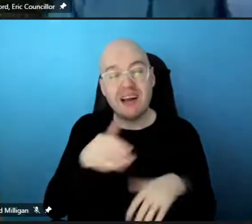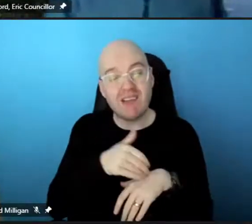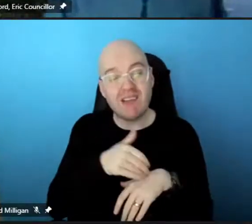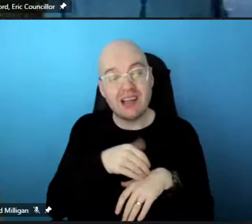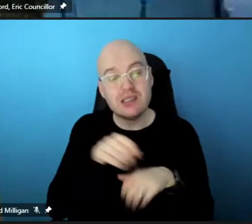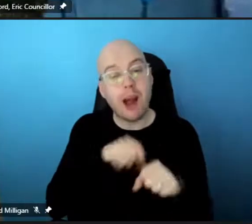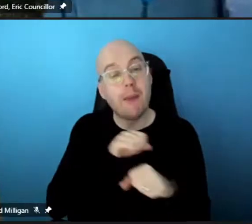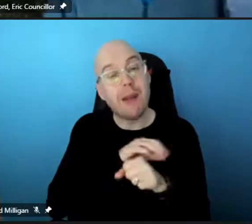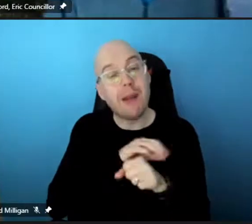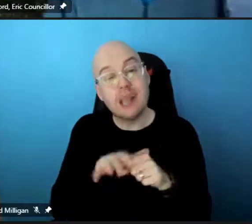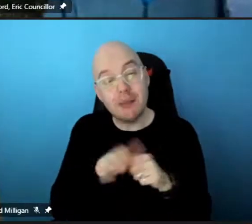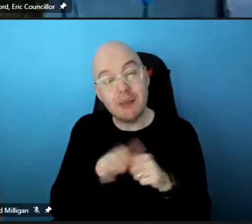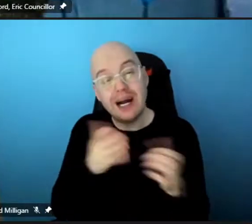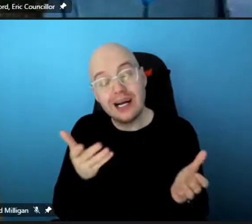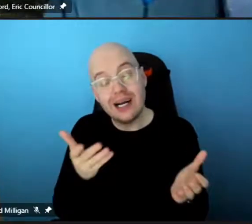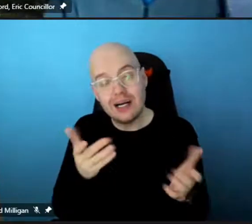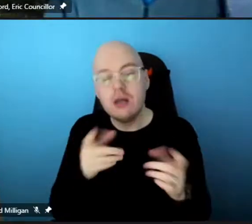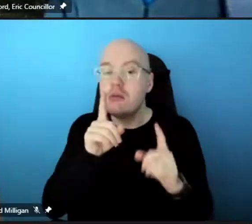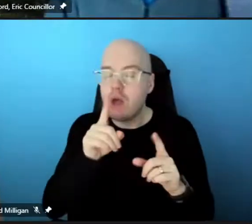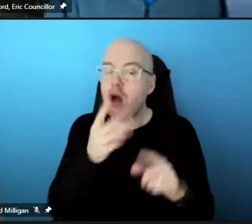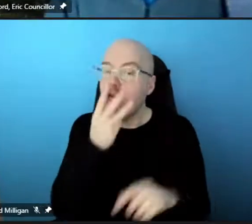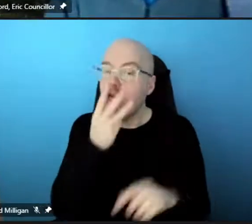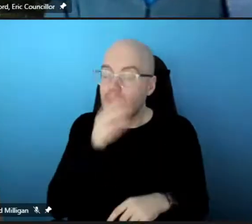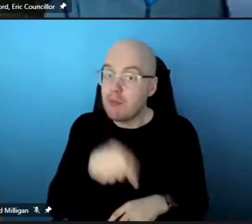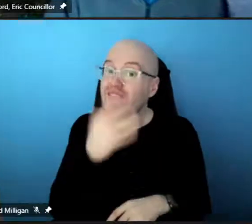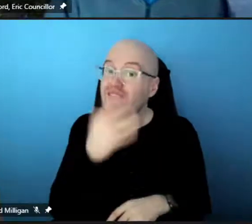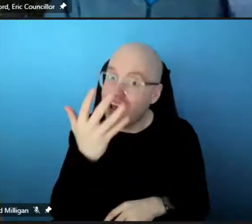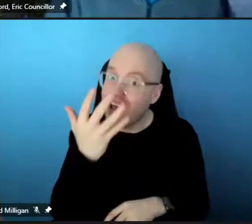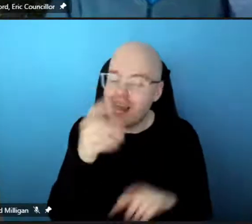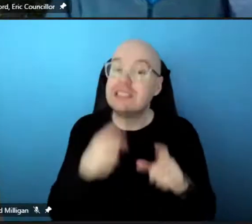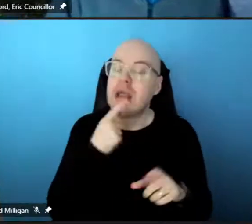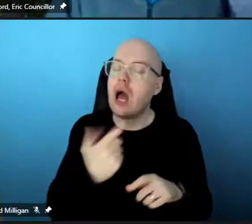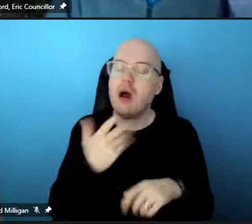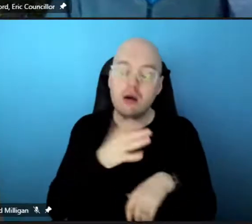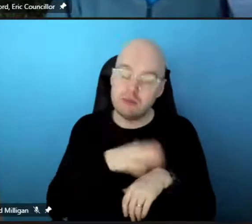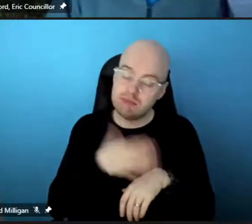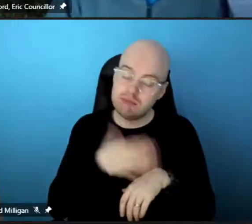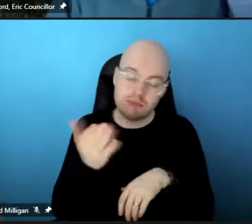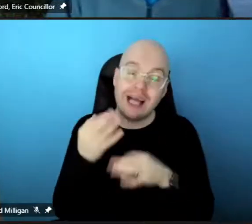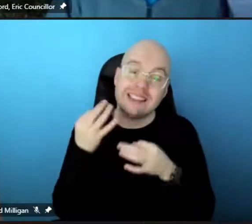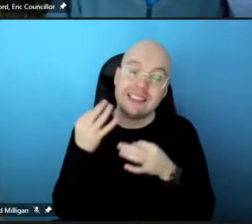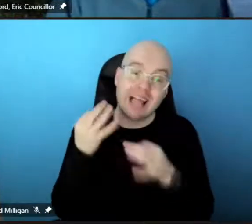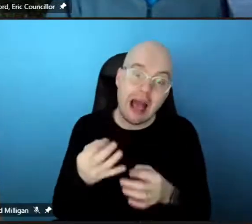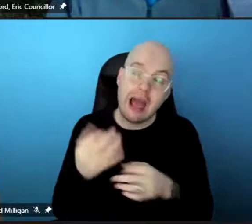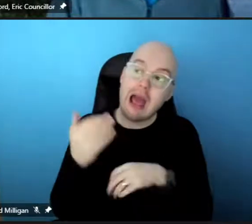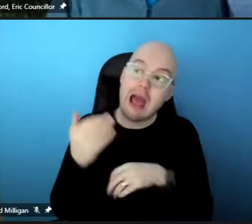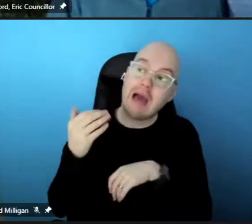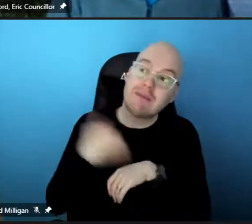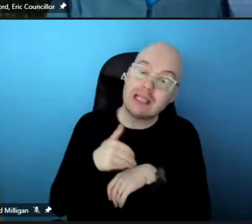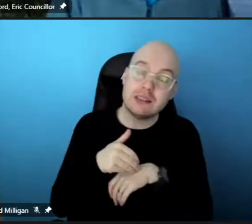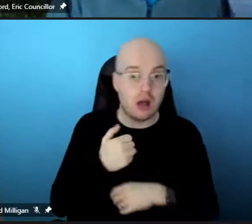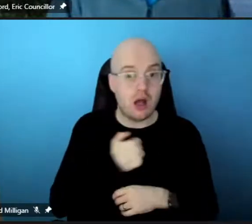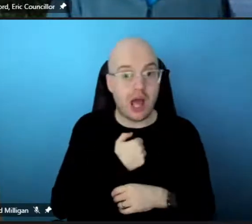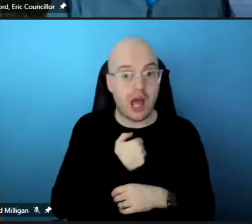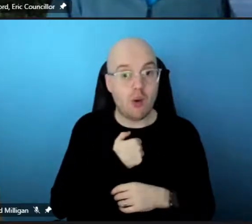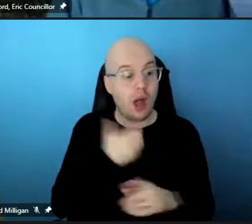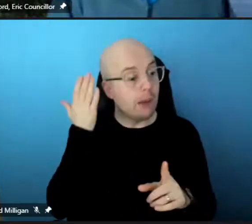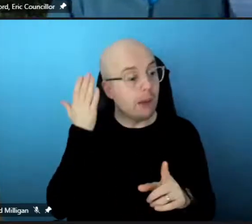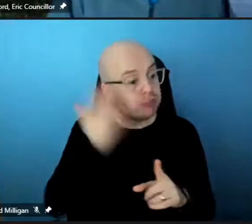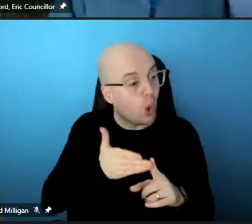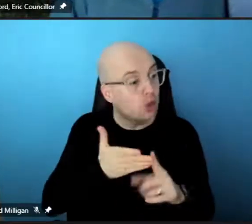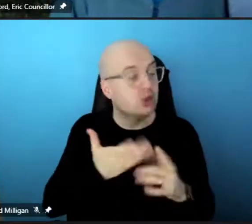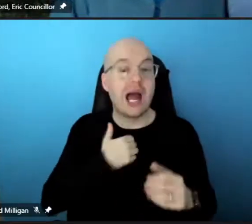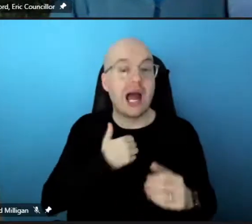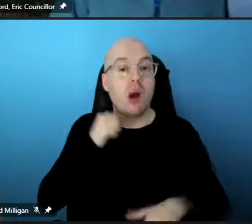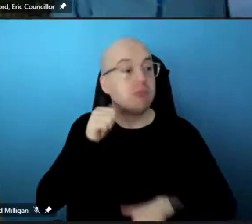paragraph 3.5 is noting that despite the delays, we haven't changed our process and we haven't changed our approach or